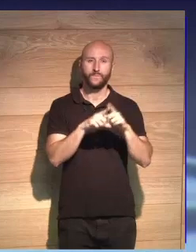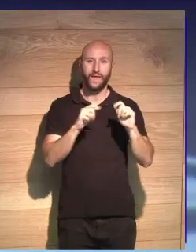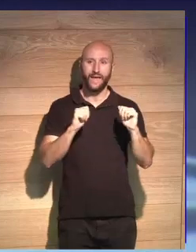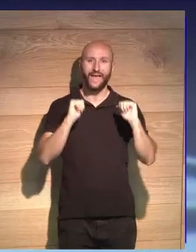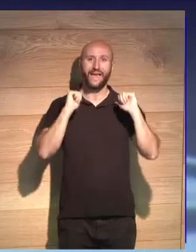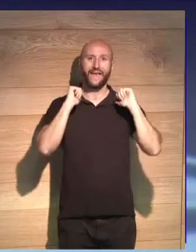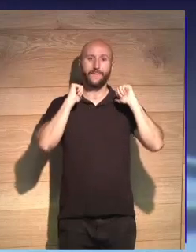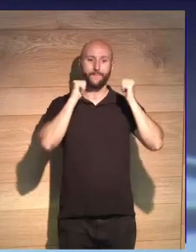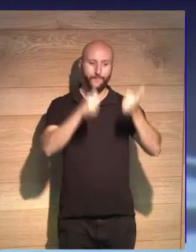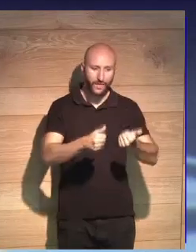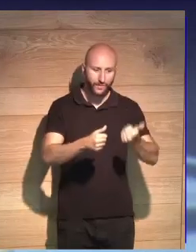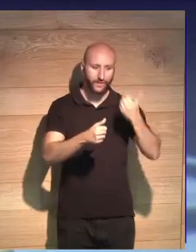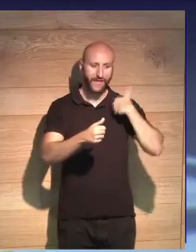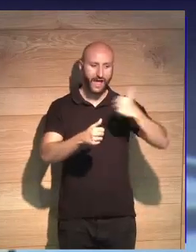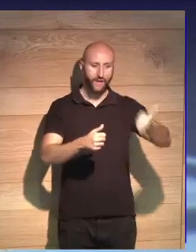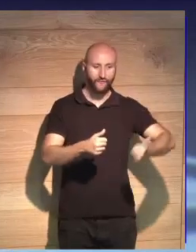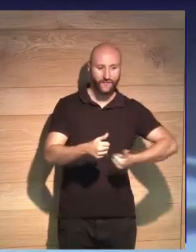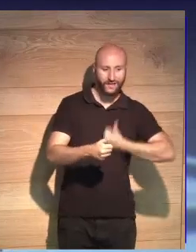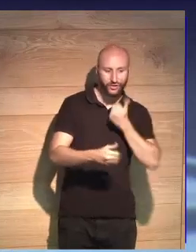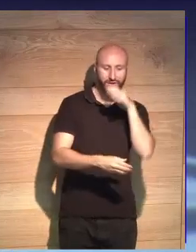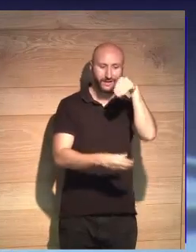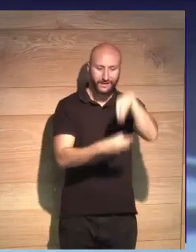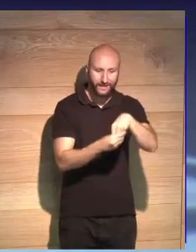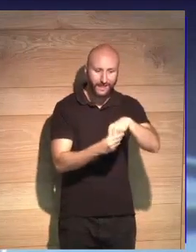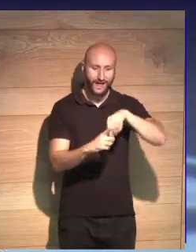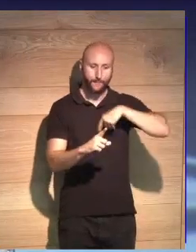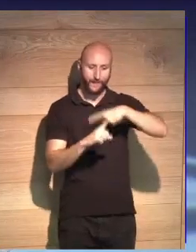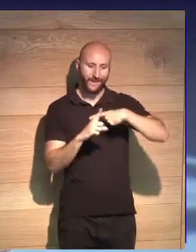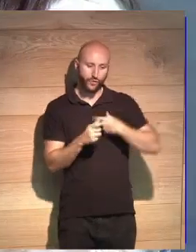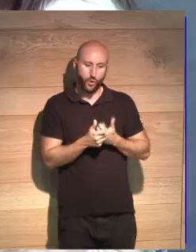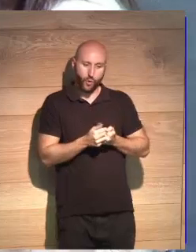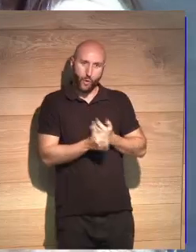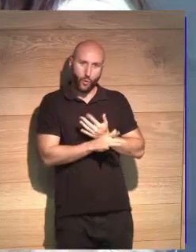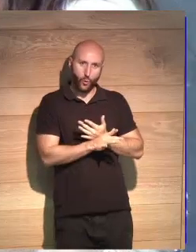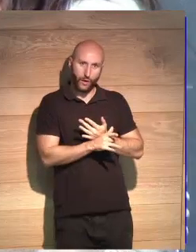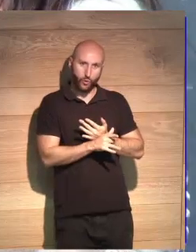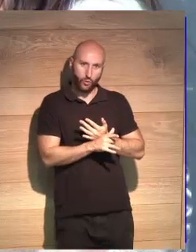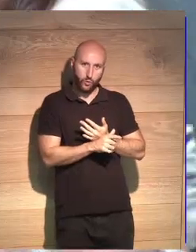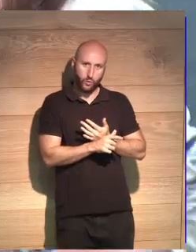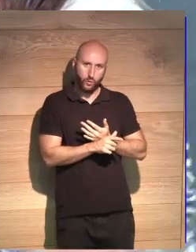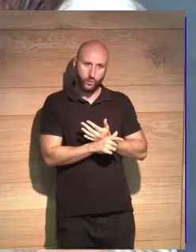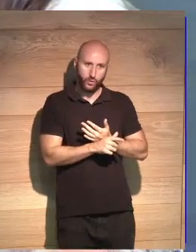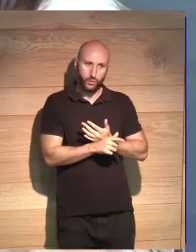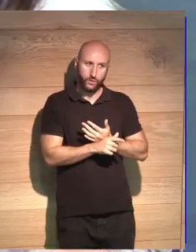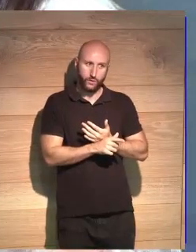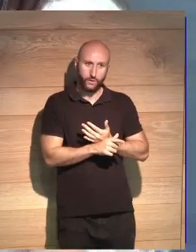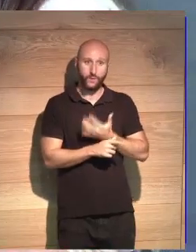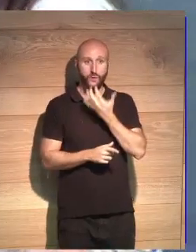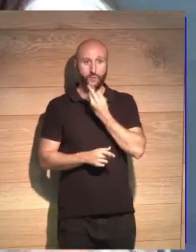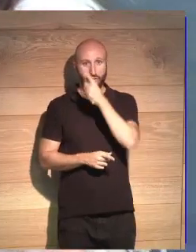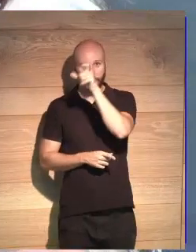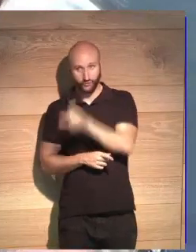magic circle, which is where I'm actually inside a parallel fiction and I can actually play within